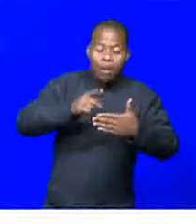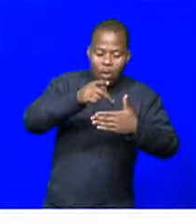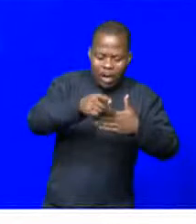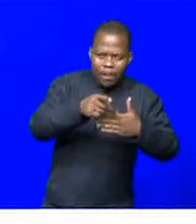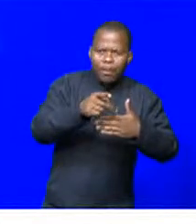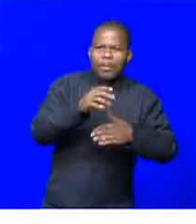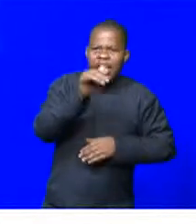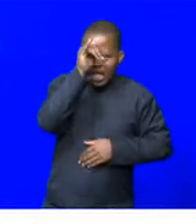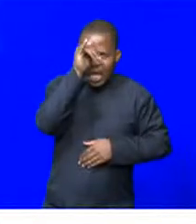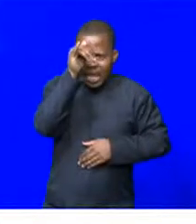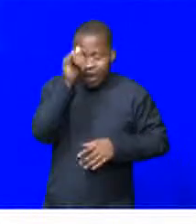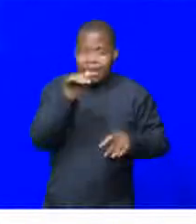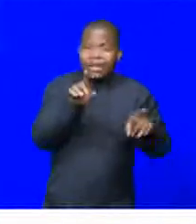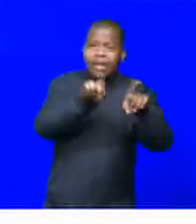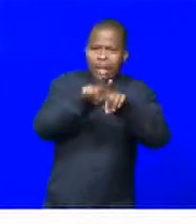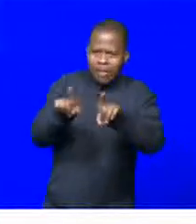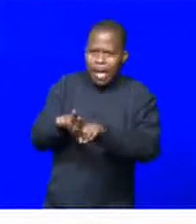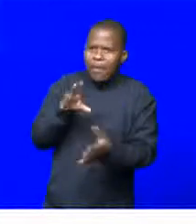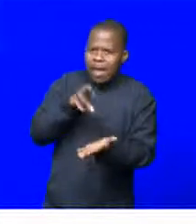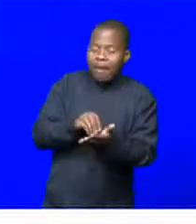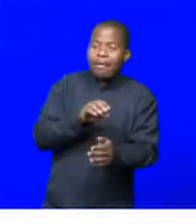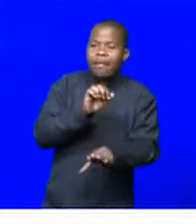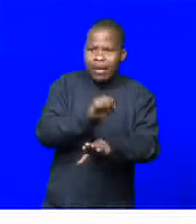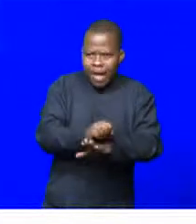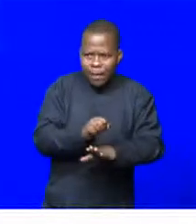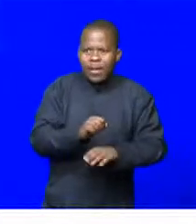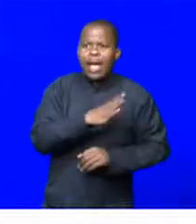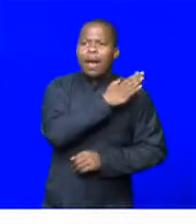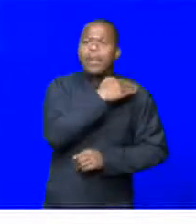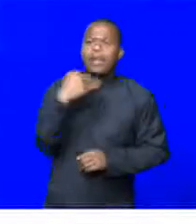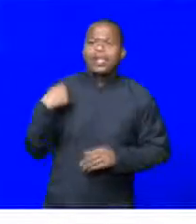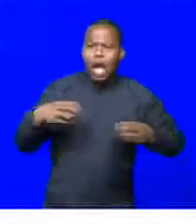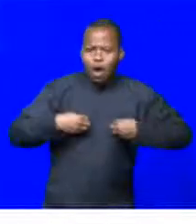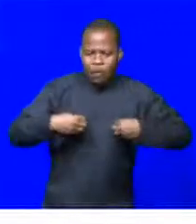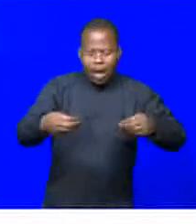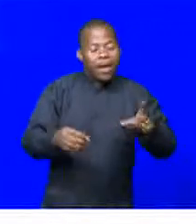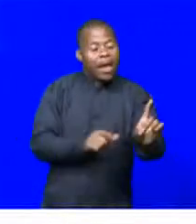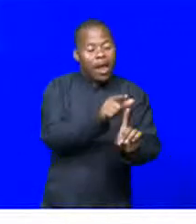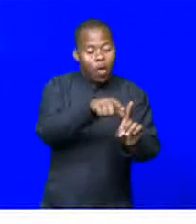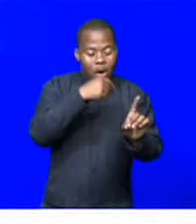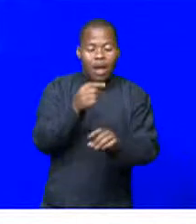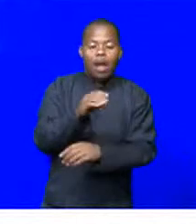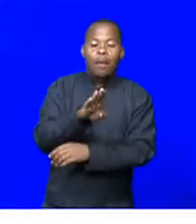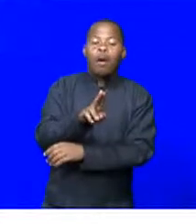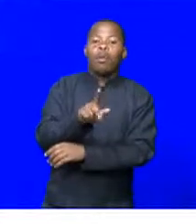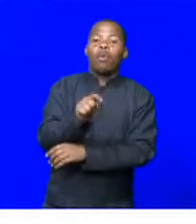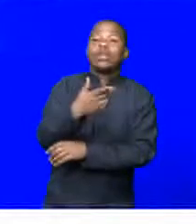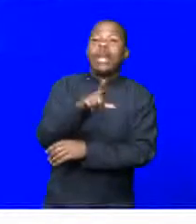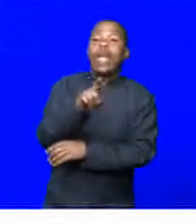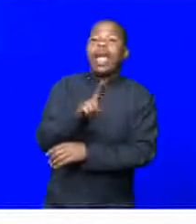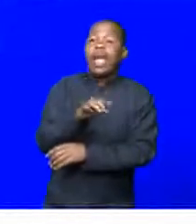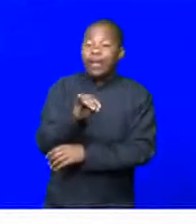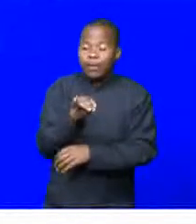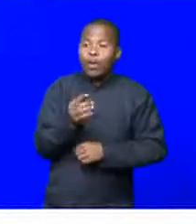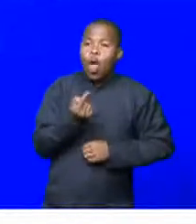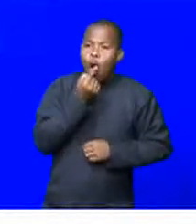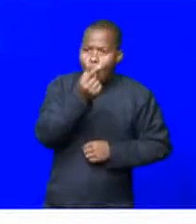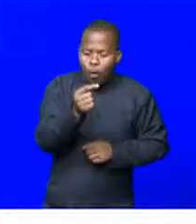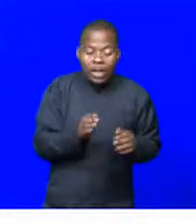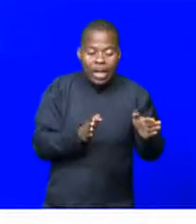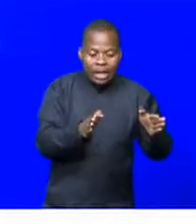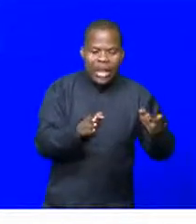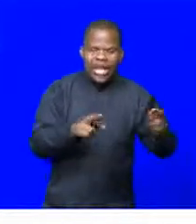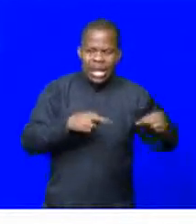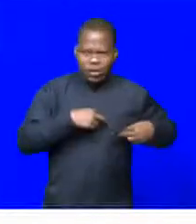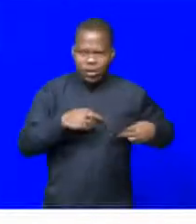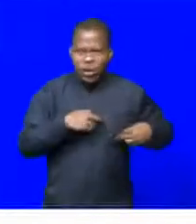emaswati kutemakhono ngakushoko kwembiko webetindzaba lothunyelwe ke tonight isebenti iphila buthelezi luhlangothi lwetekuceqesha kuleli tiko